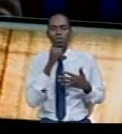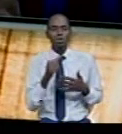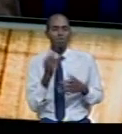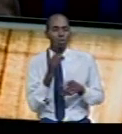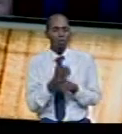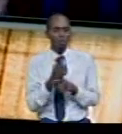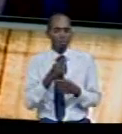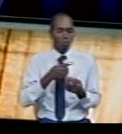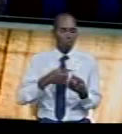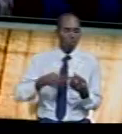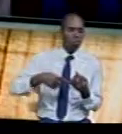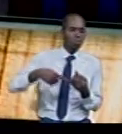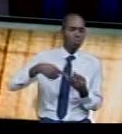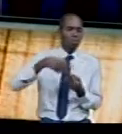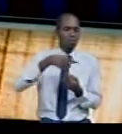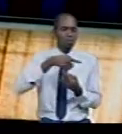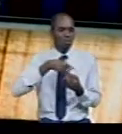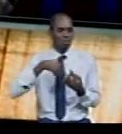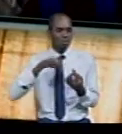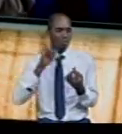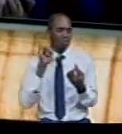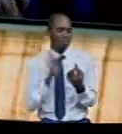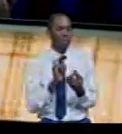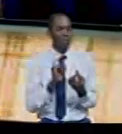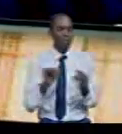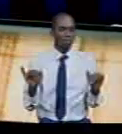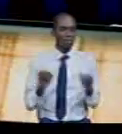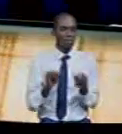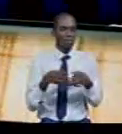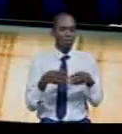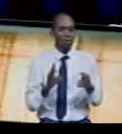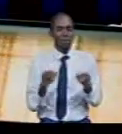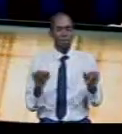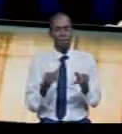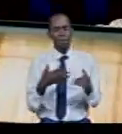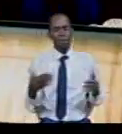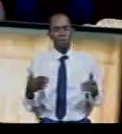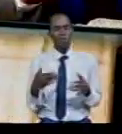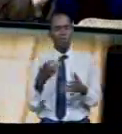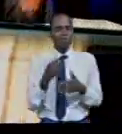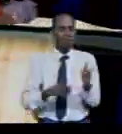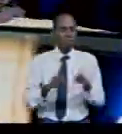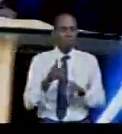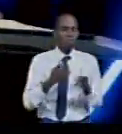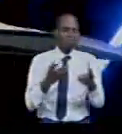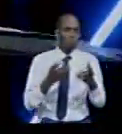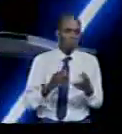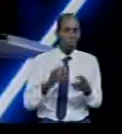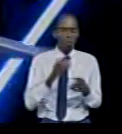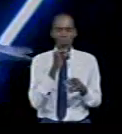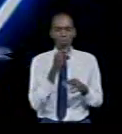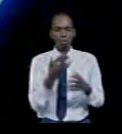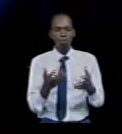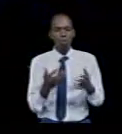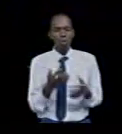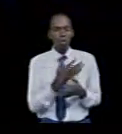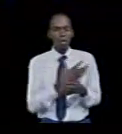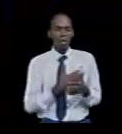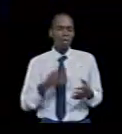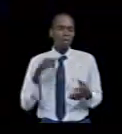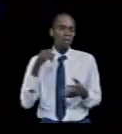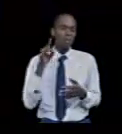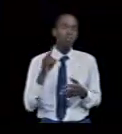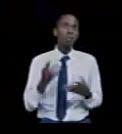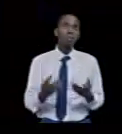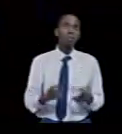What people wanted, what people did not want, by revelation. And I went up by revelation